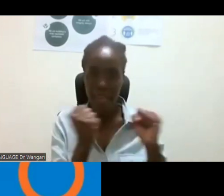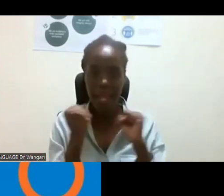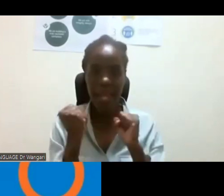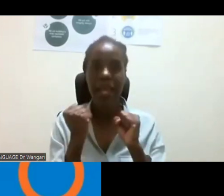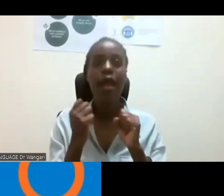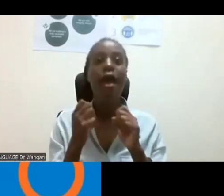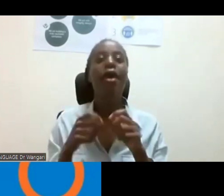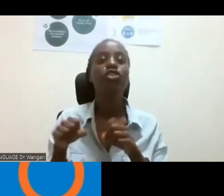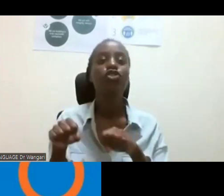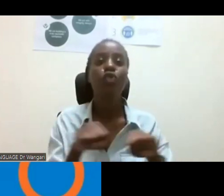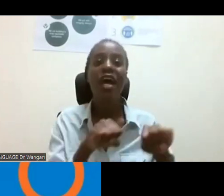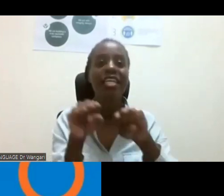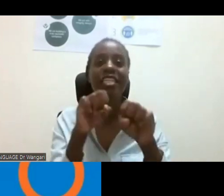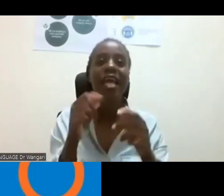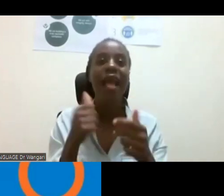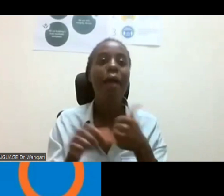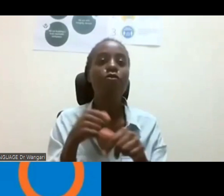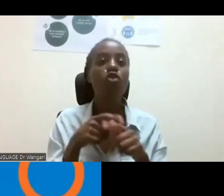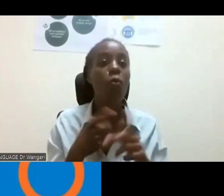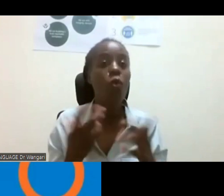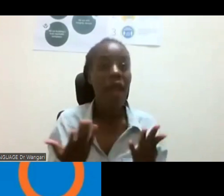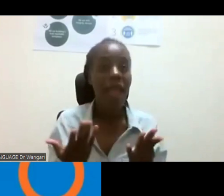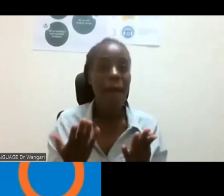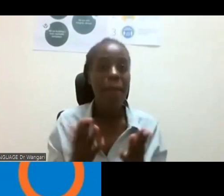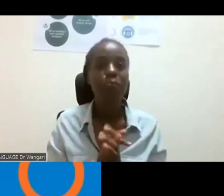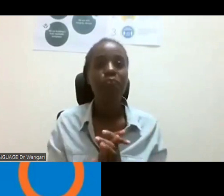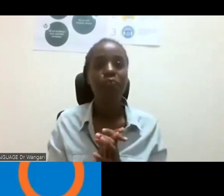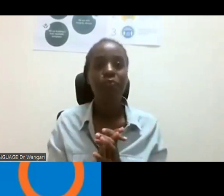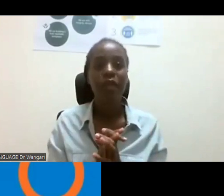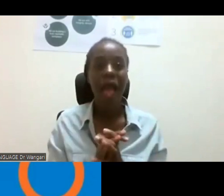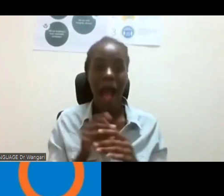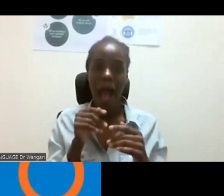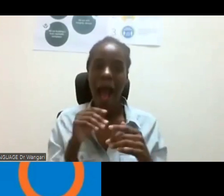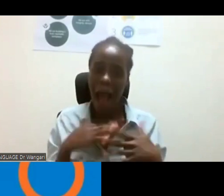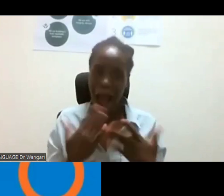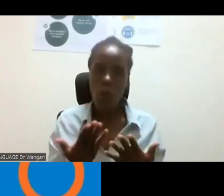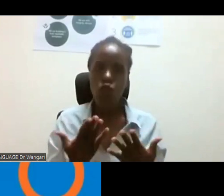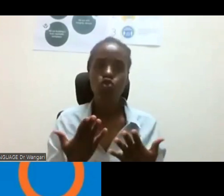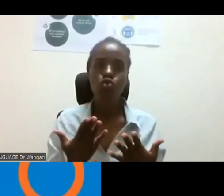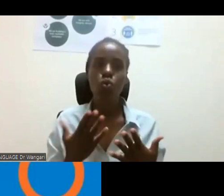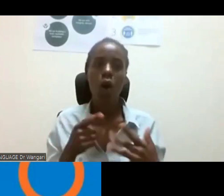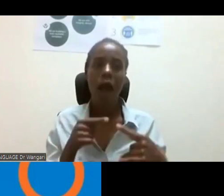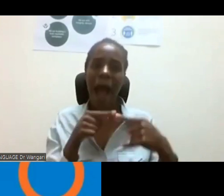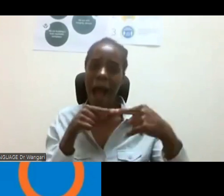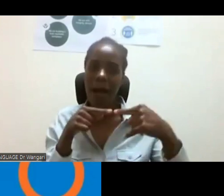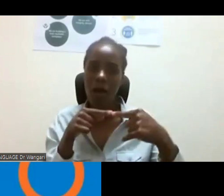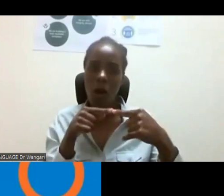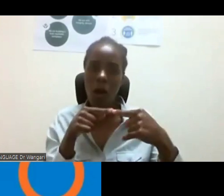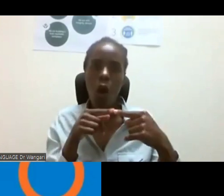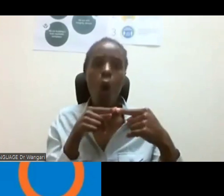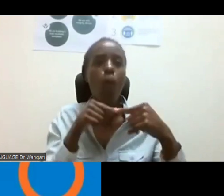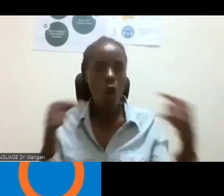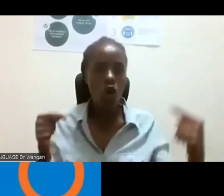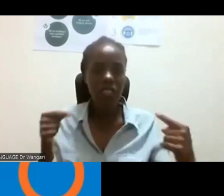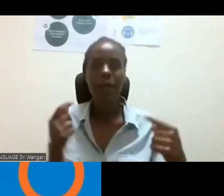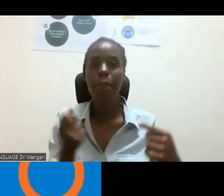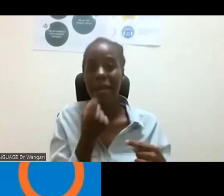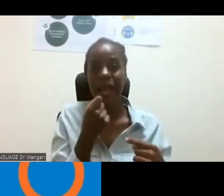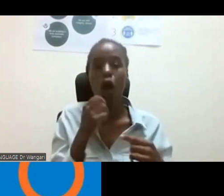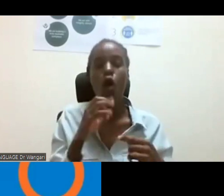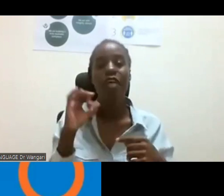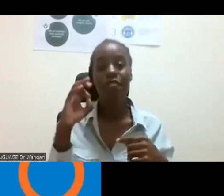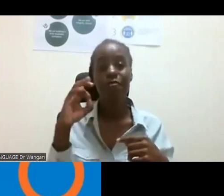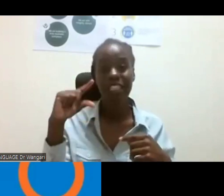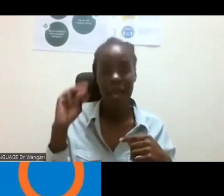strategy against the medicalization comes in, is really is a health system strengthening approach. And that's absolutely critical